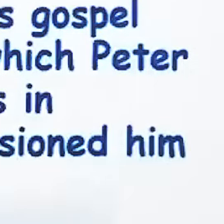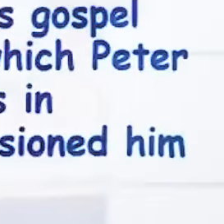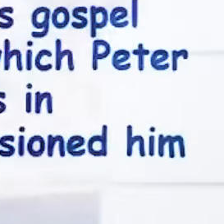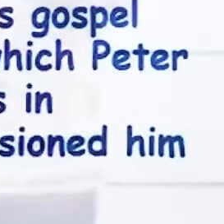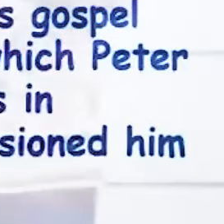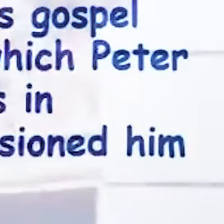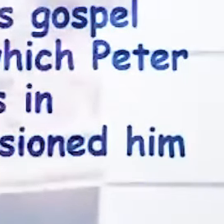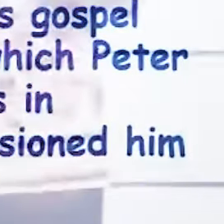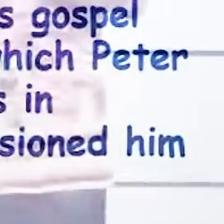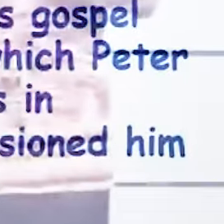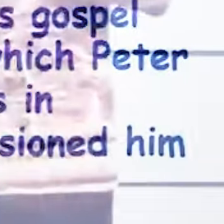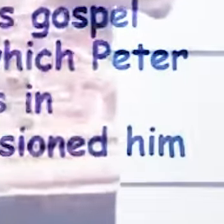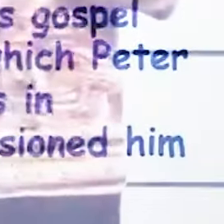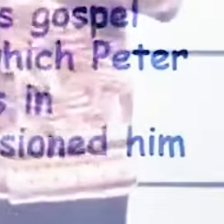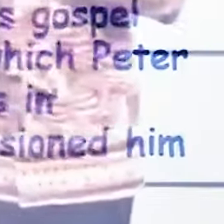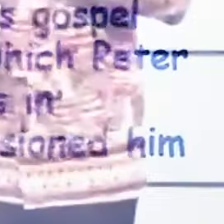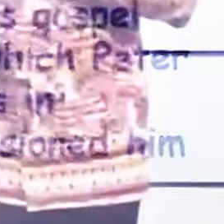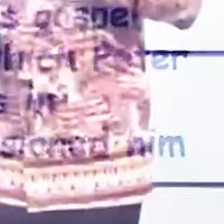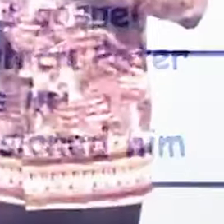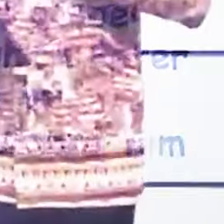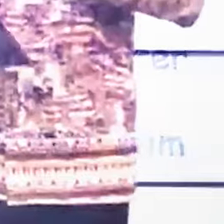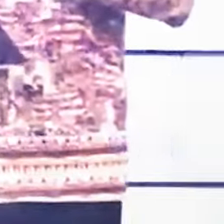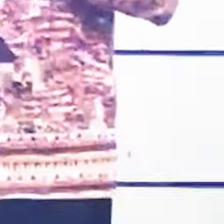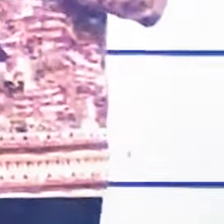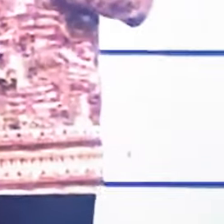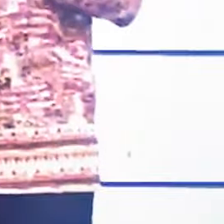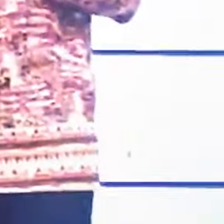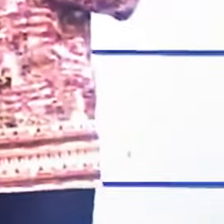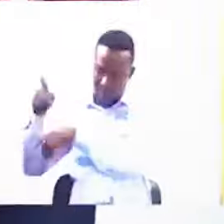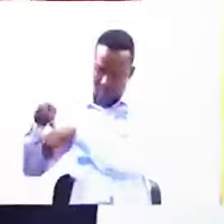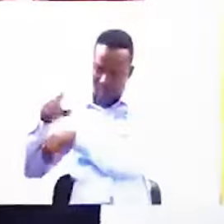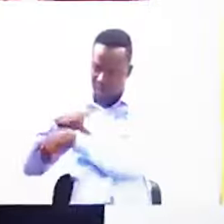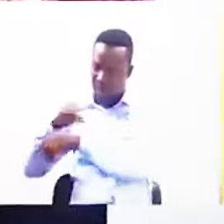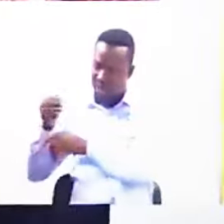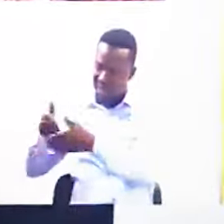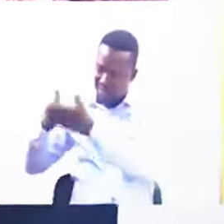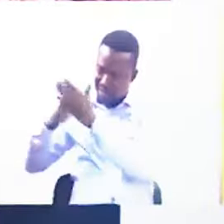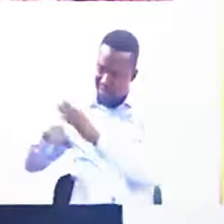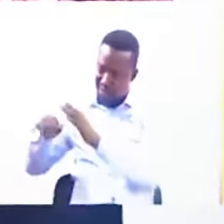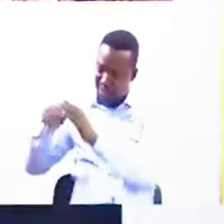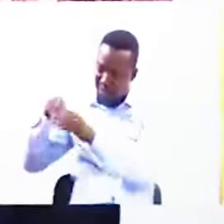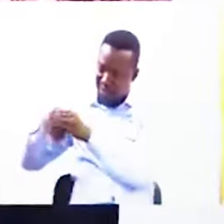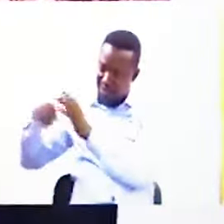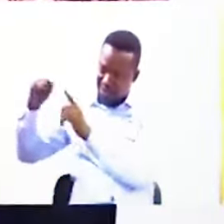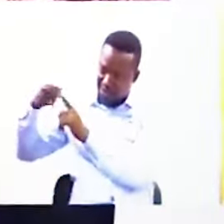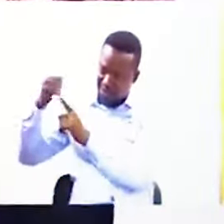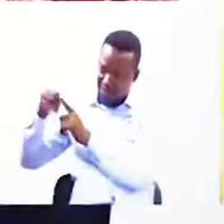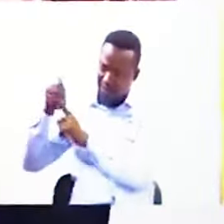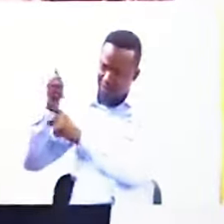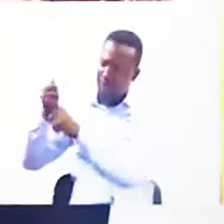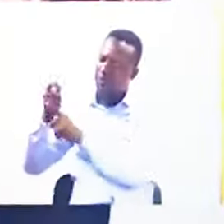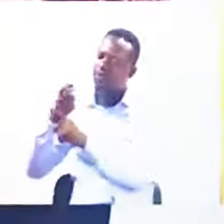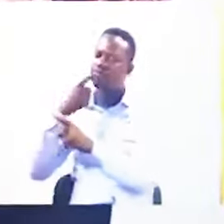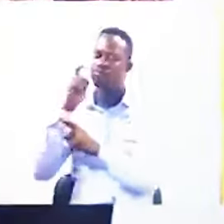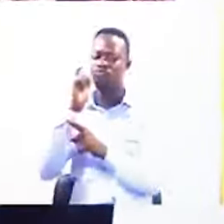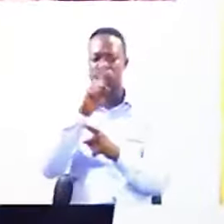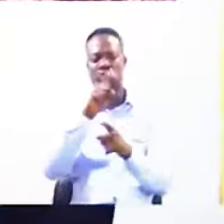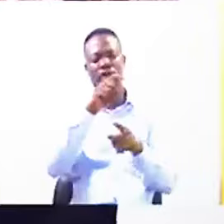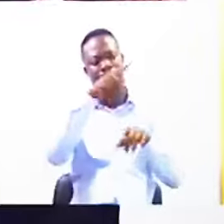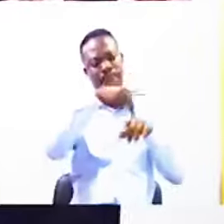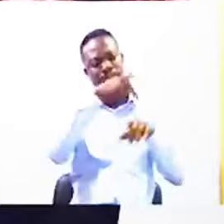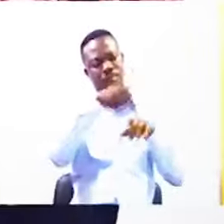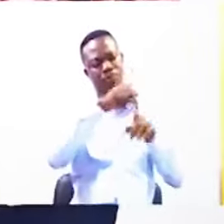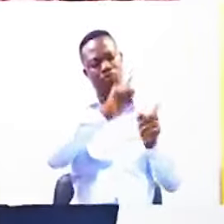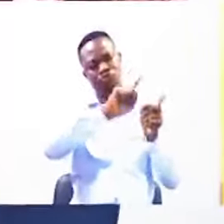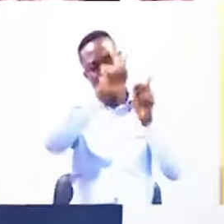That he himself, Peter, and the leaders in Jerusalem have commissioned Paul to preach.